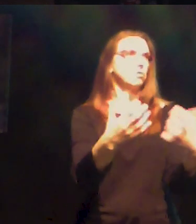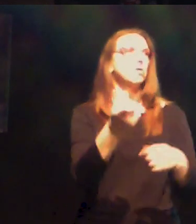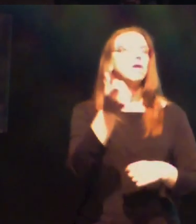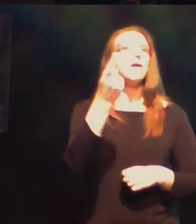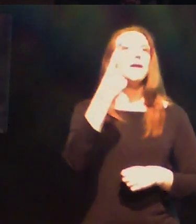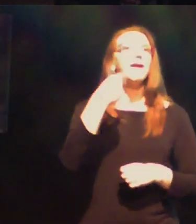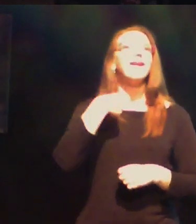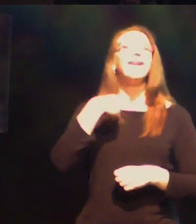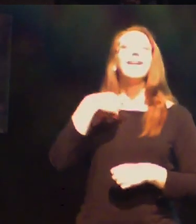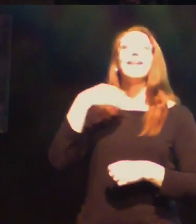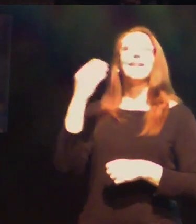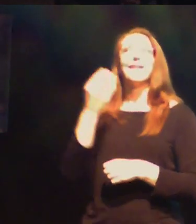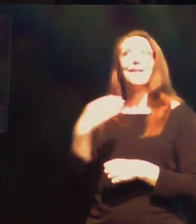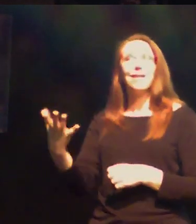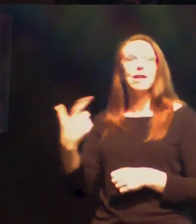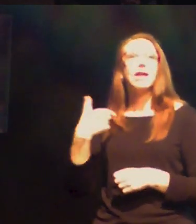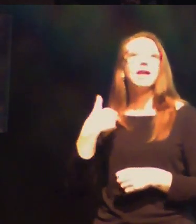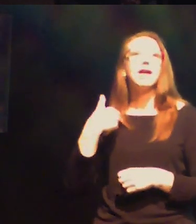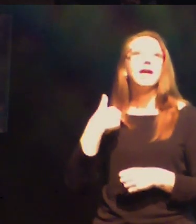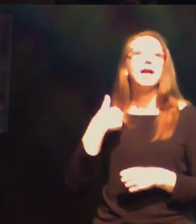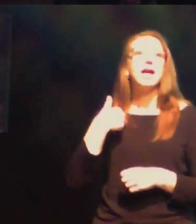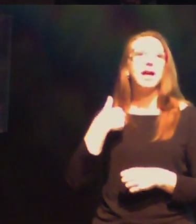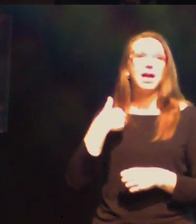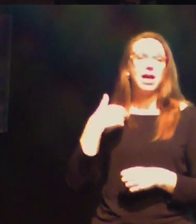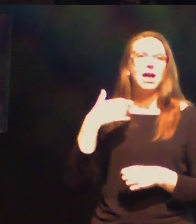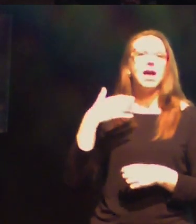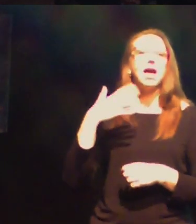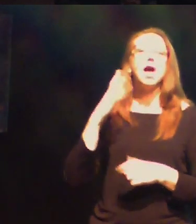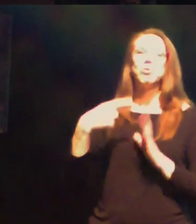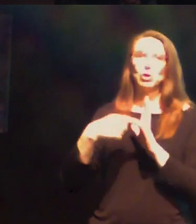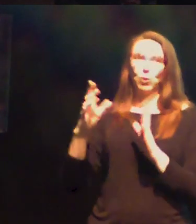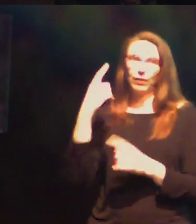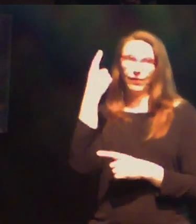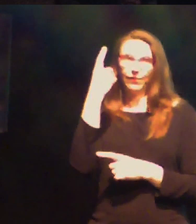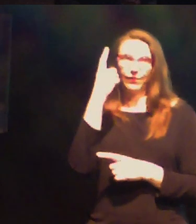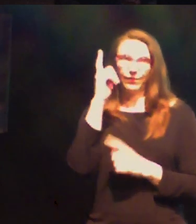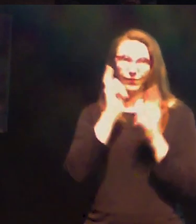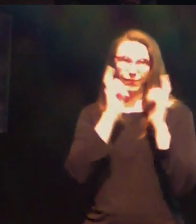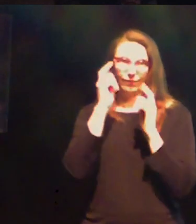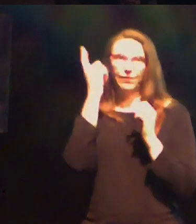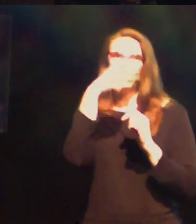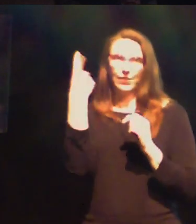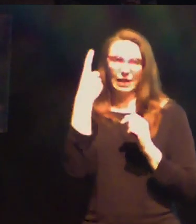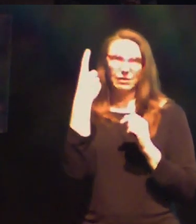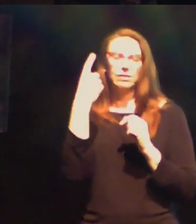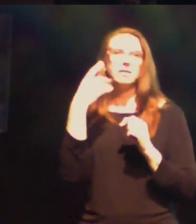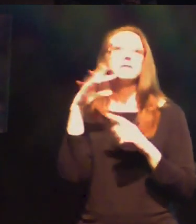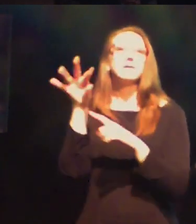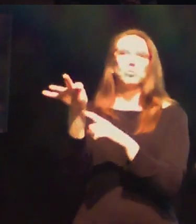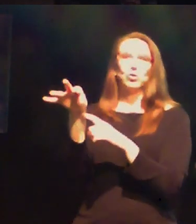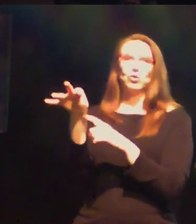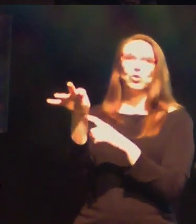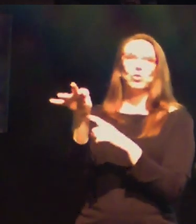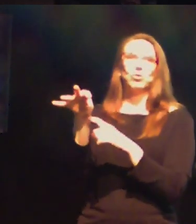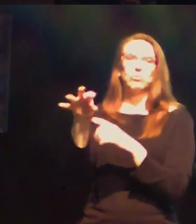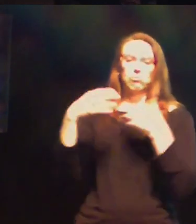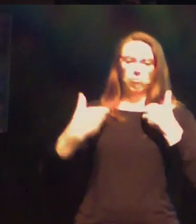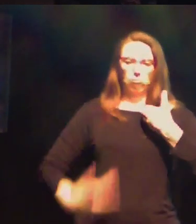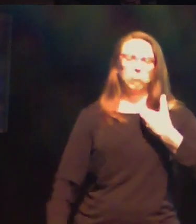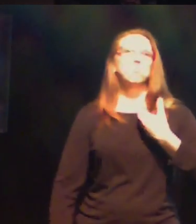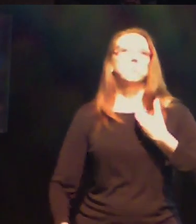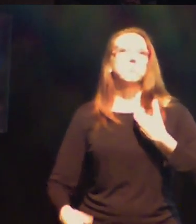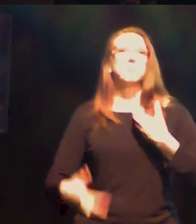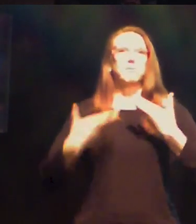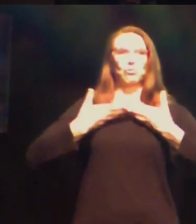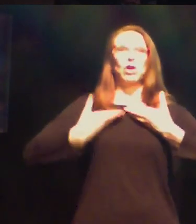when I said, you know, I'm finding actress, I'm not gonna show her face, and I'm gonna shoot, you know, down, you know,